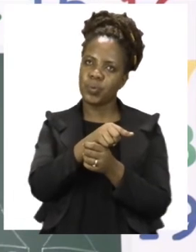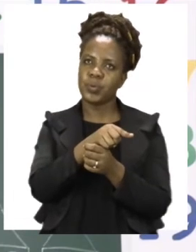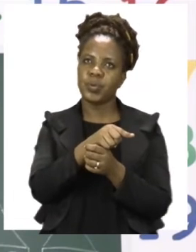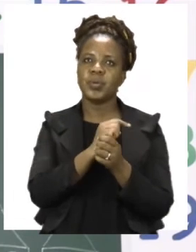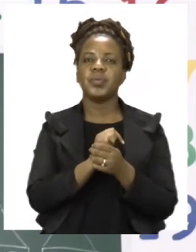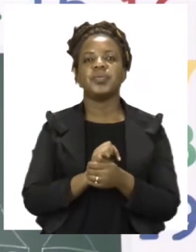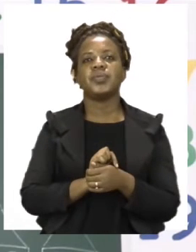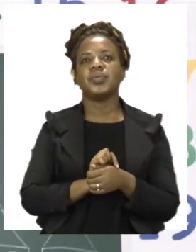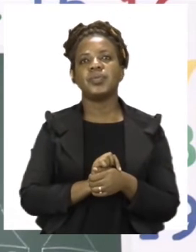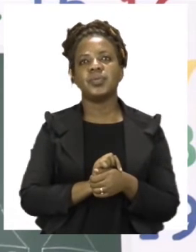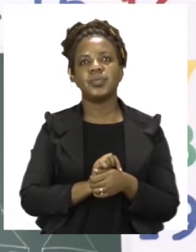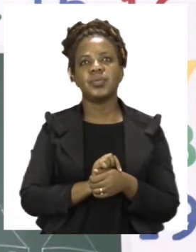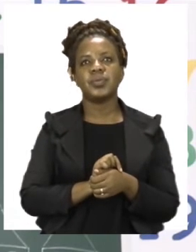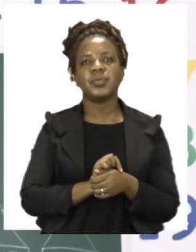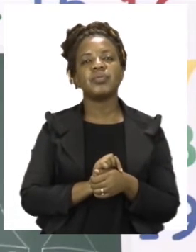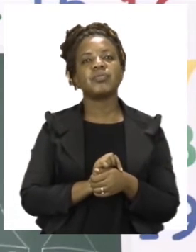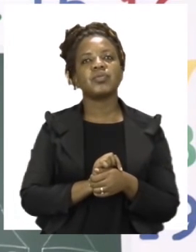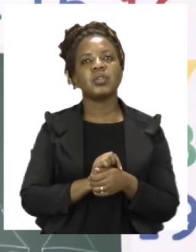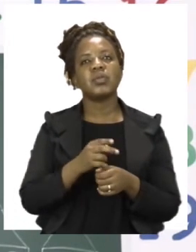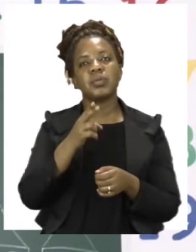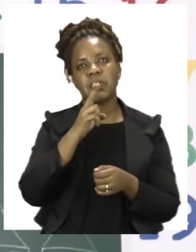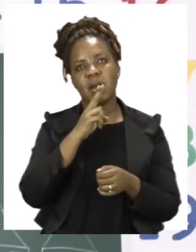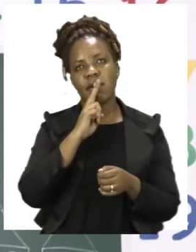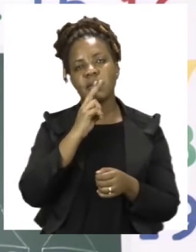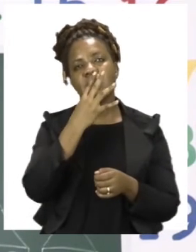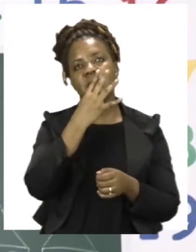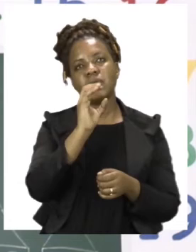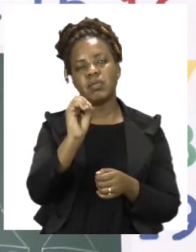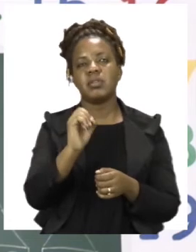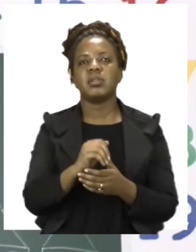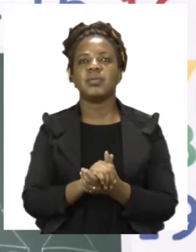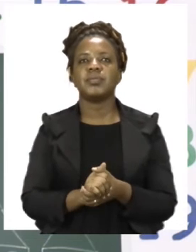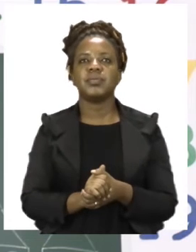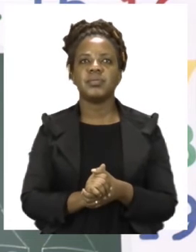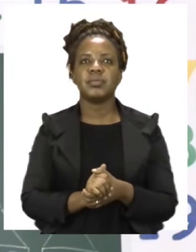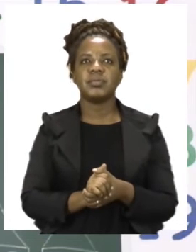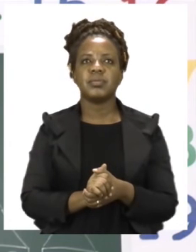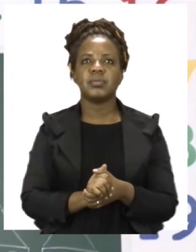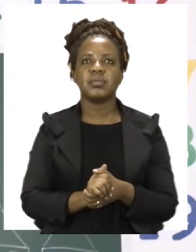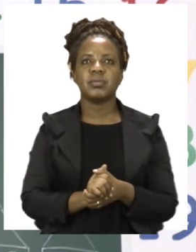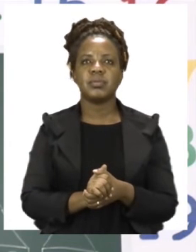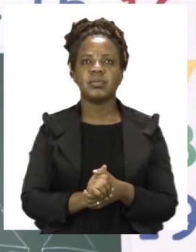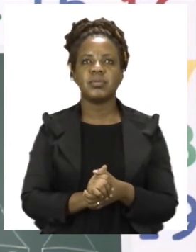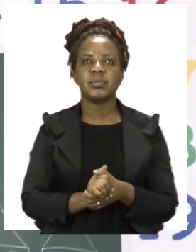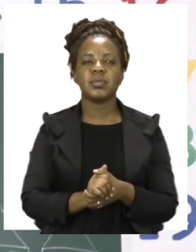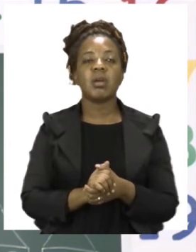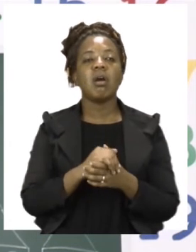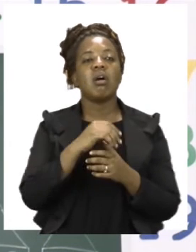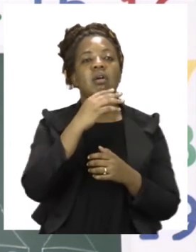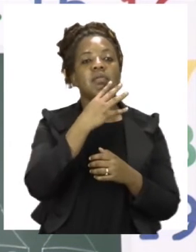go backwards to 40. So, if we round off 44 to